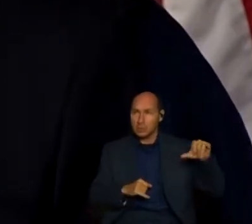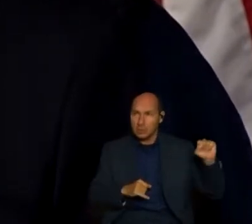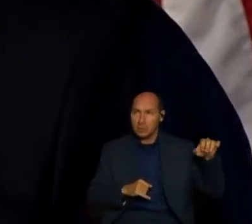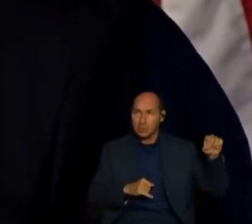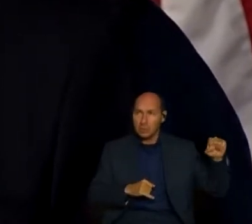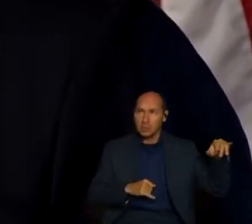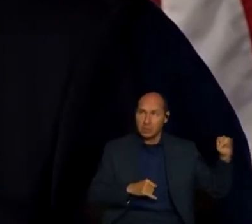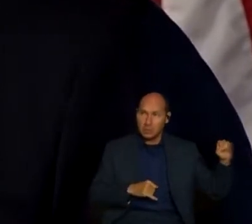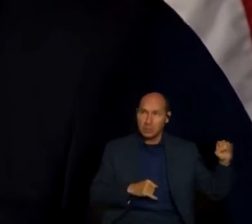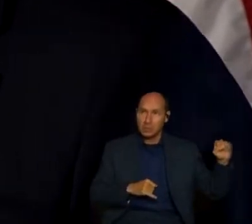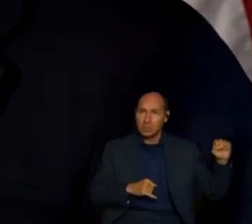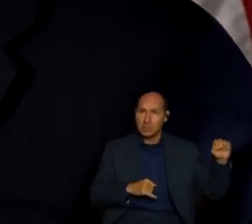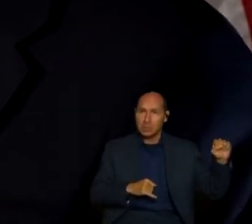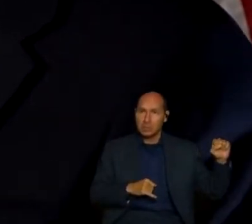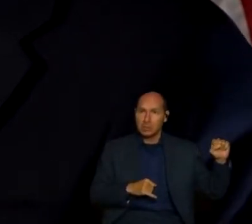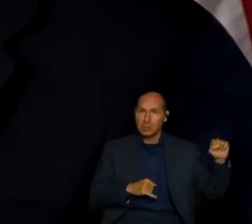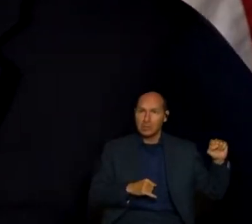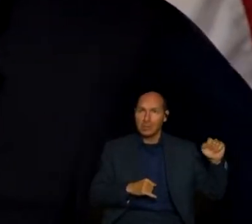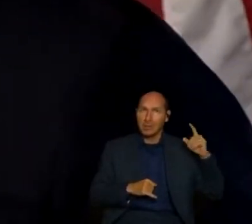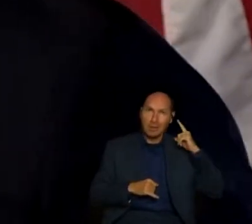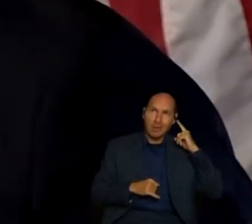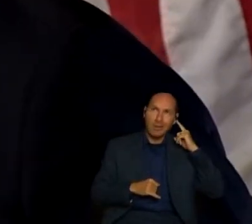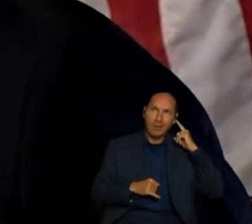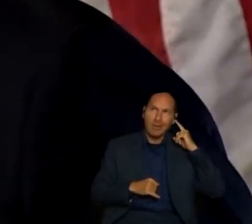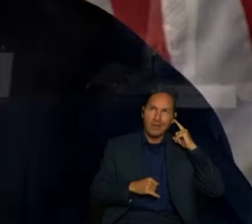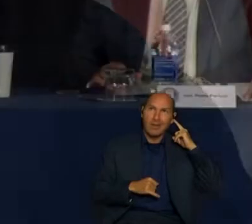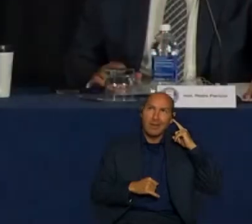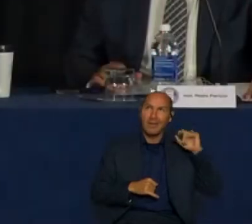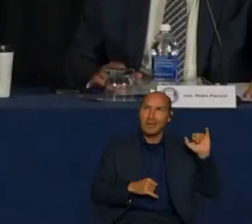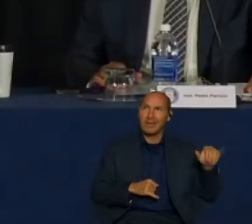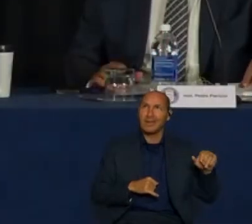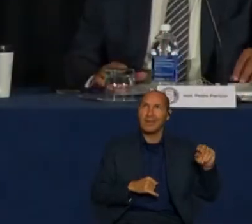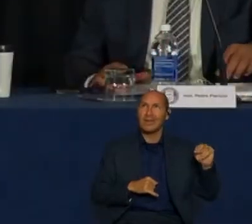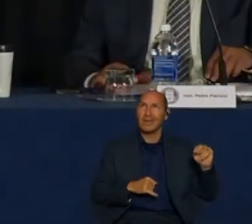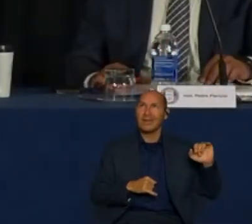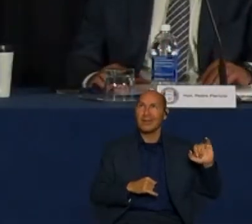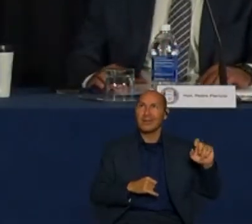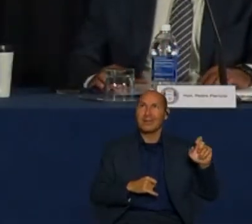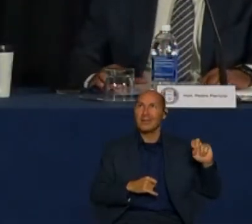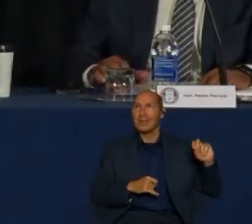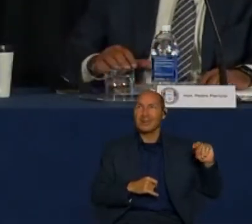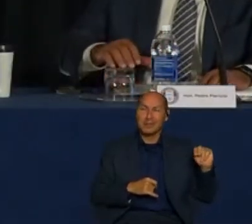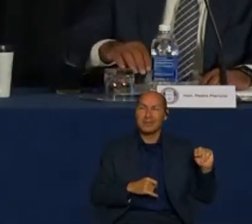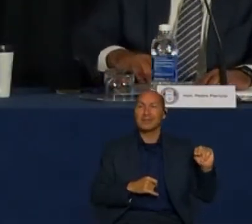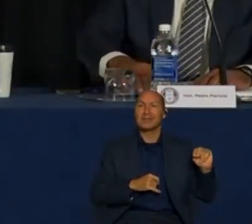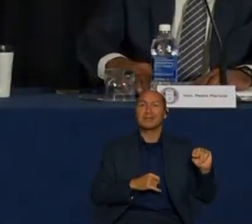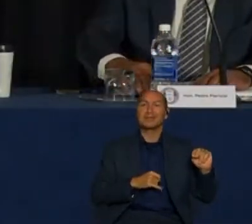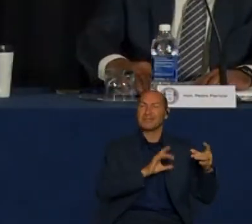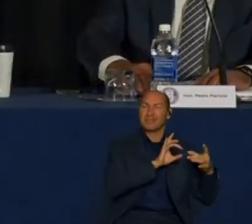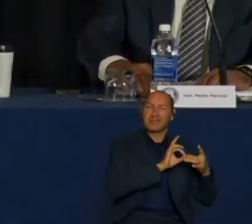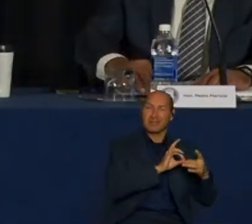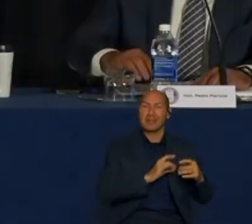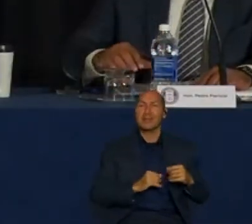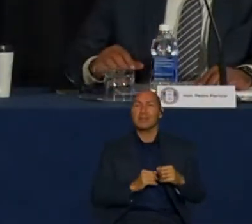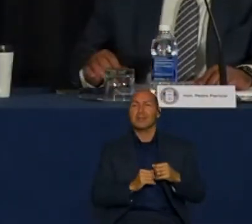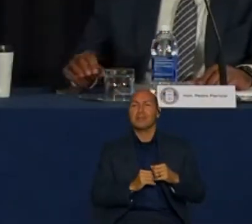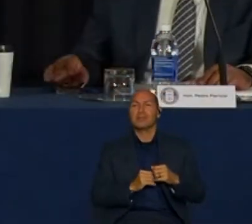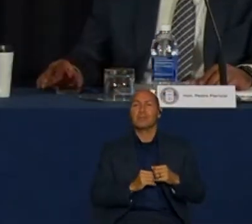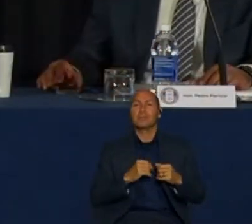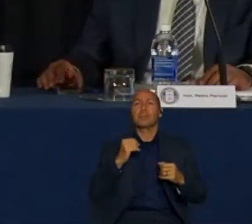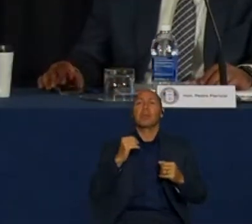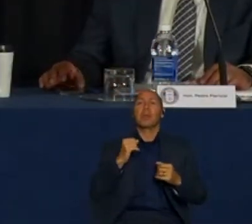Yes. We have to hear that. We have to hear that, John Nixon. Yes, and we did. So the motion